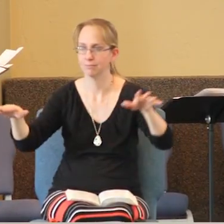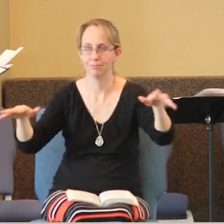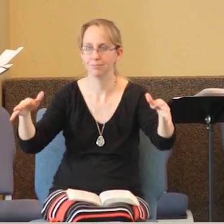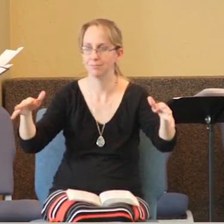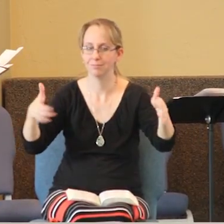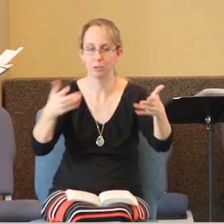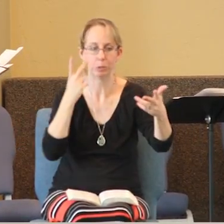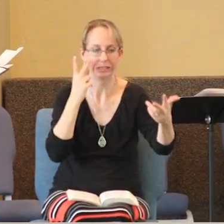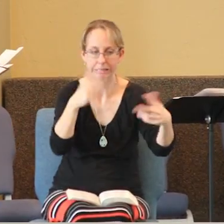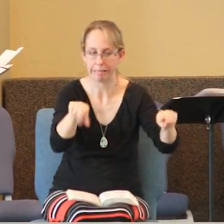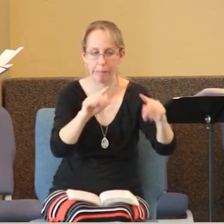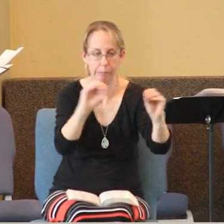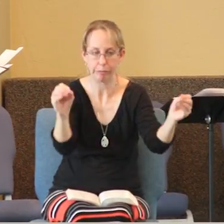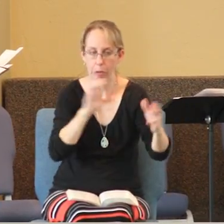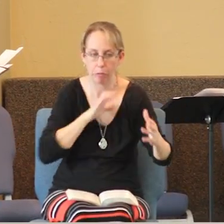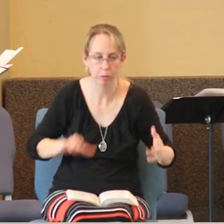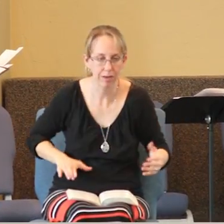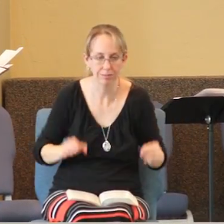without Christ.